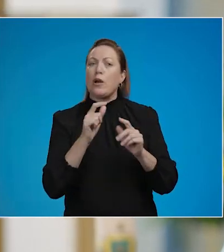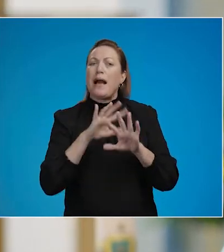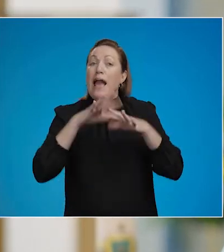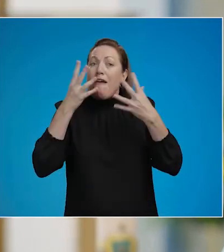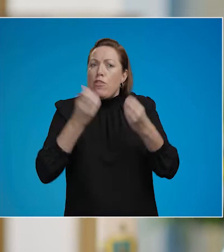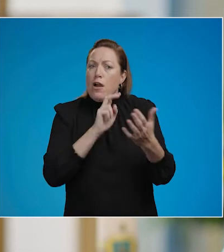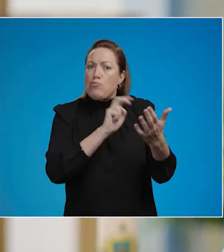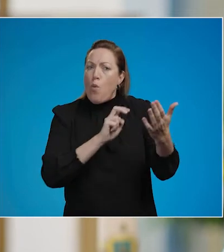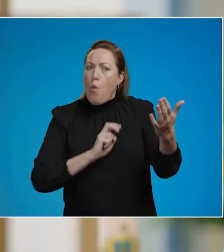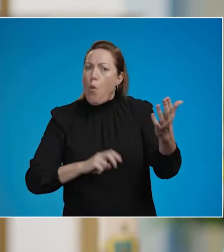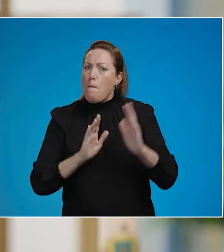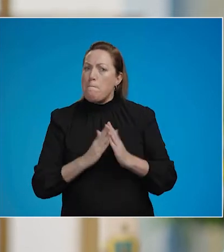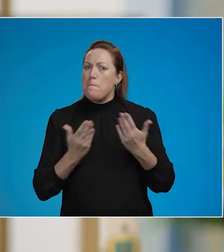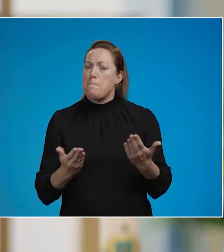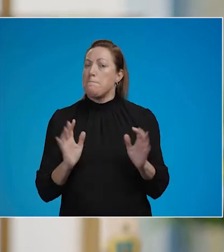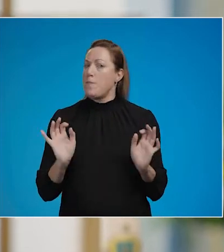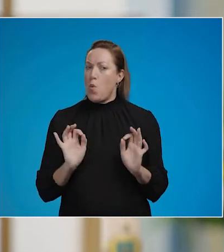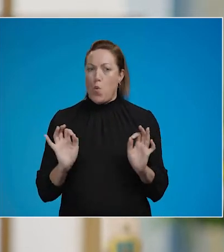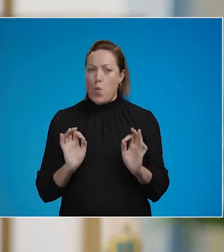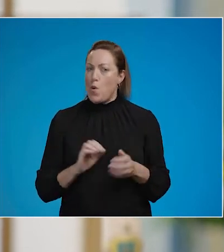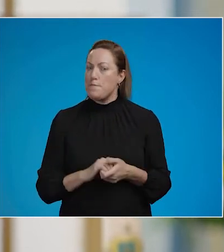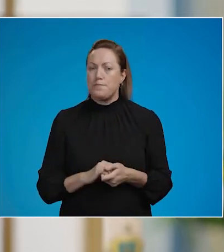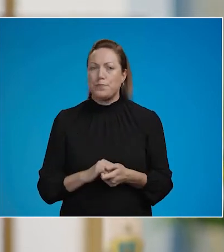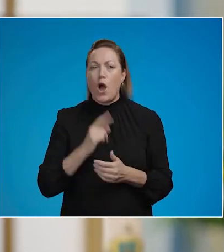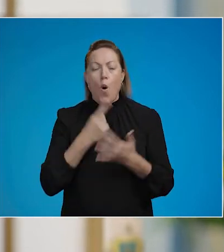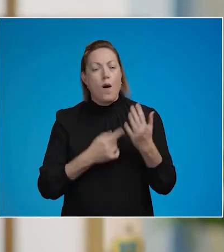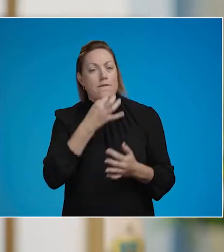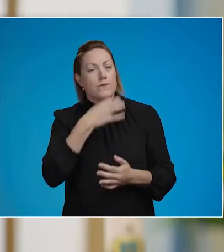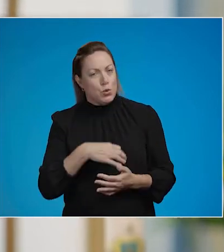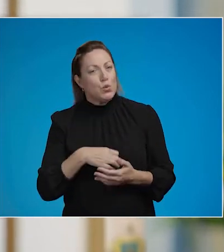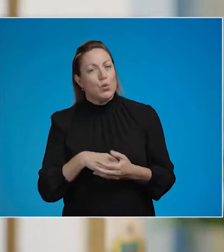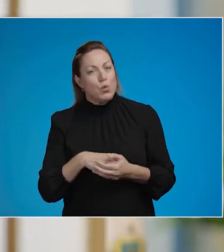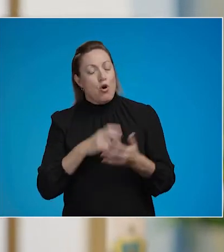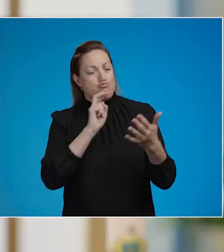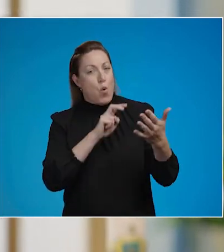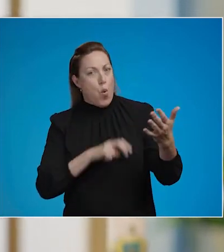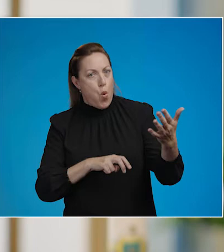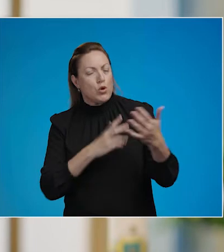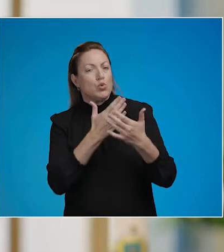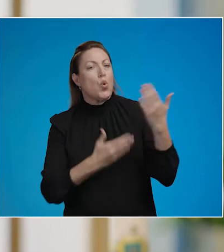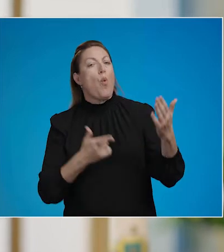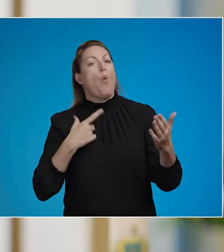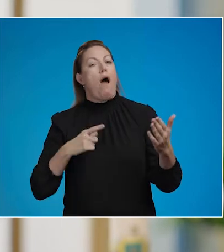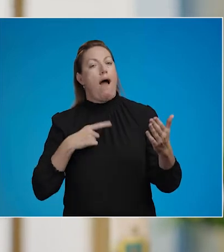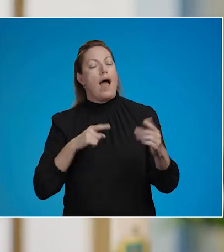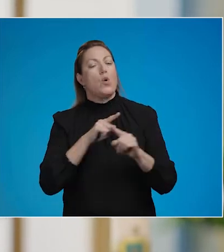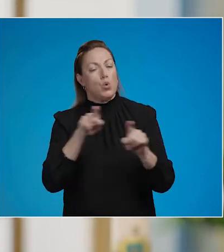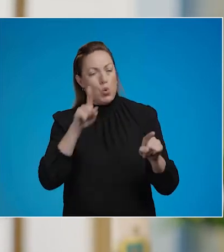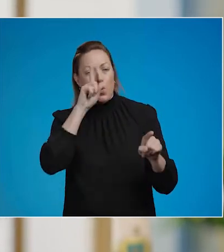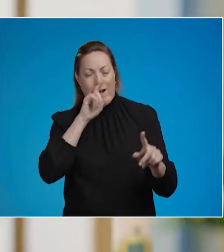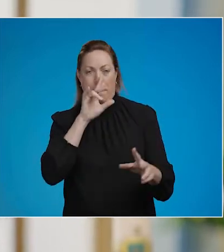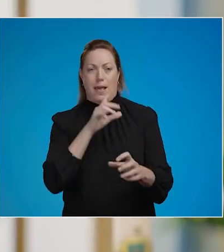recorded in this book. These are recorded so that you may believe